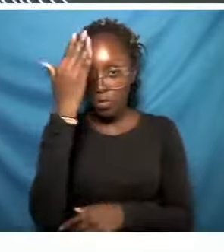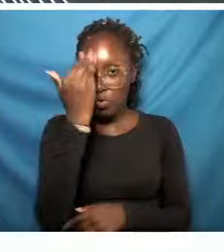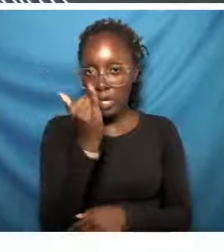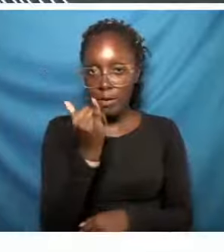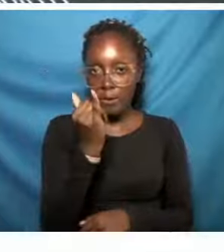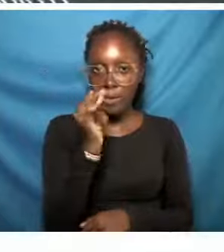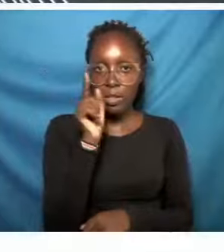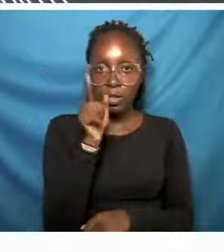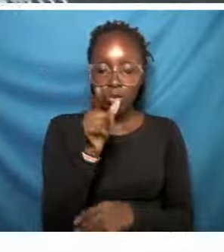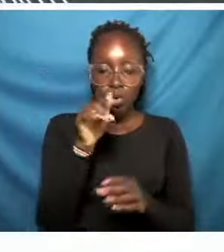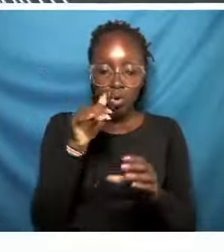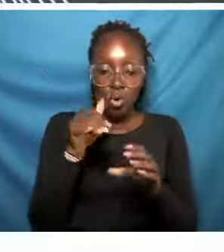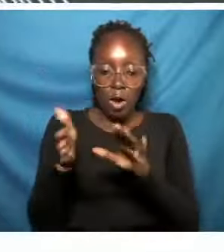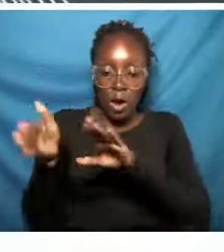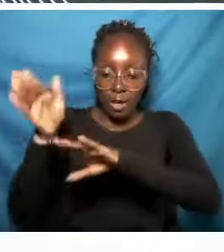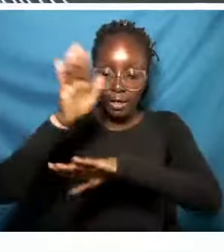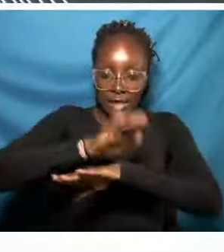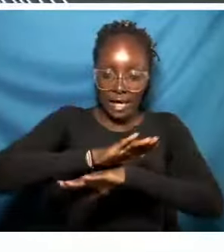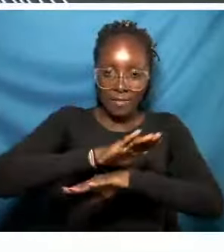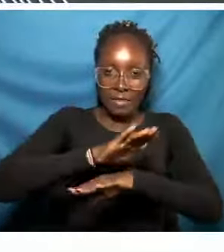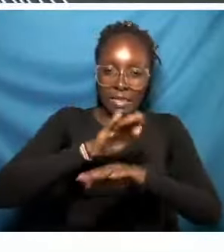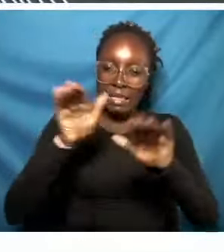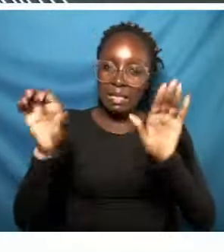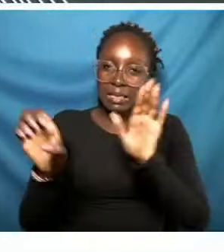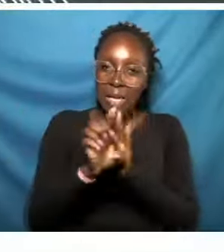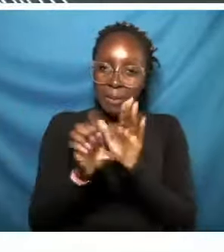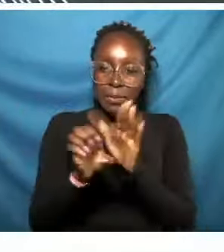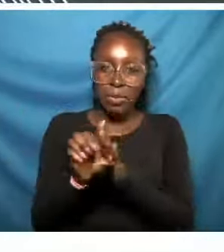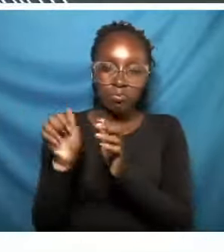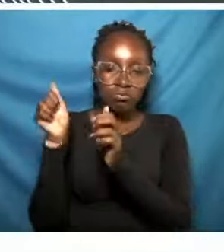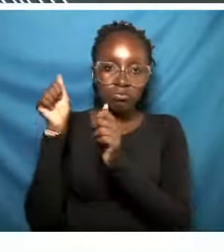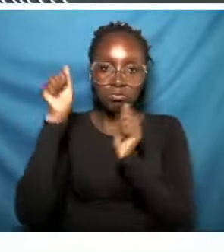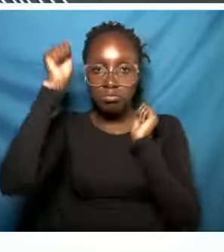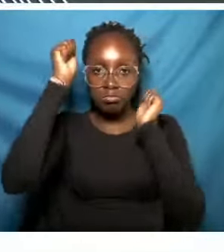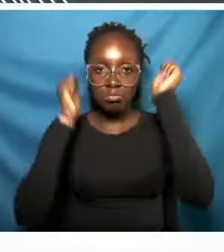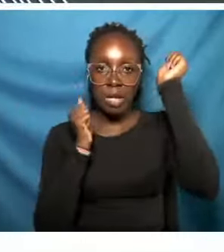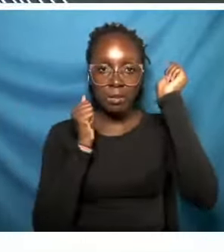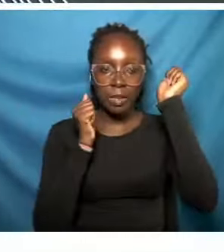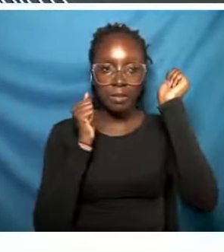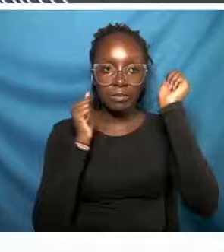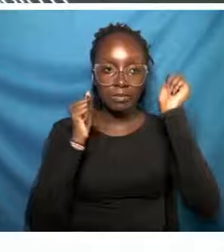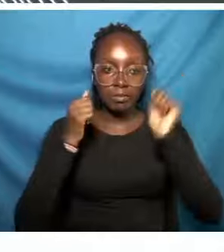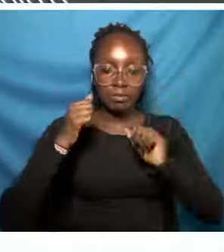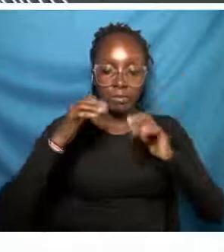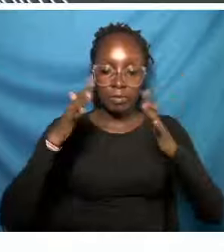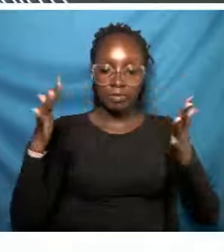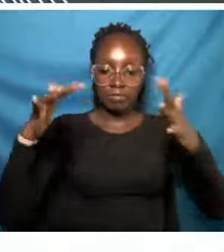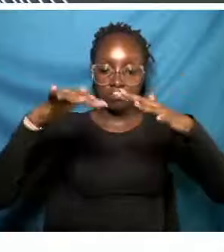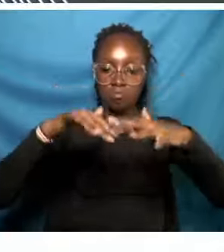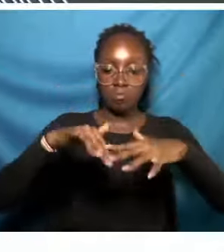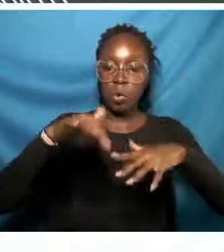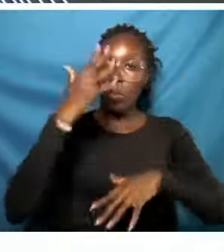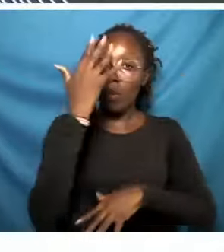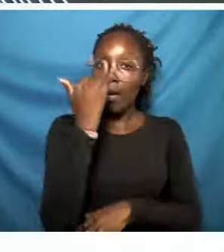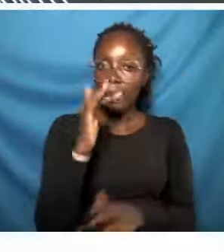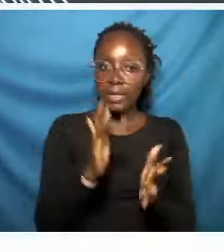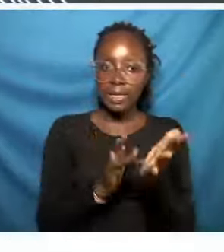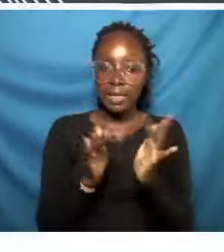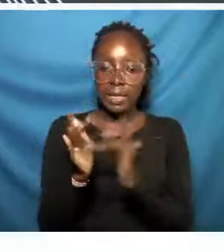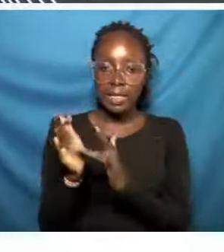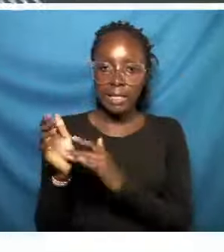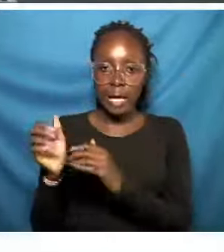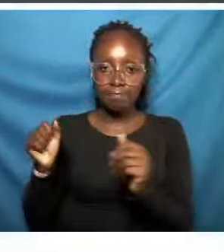are in a cover. You're like in a military camp. Because already, Jesus has defeated Satan, disarmed him,